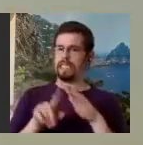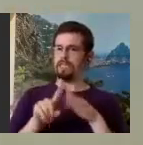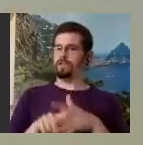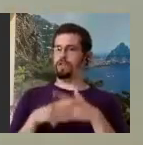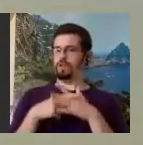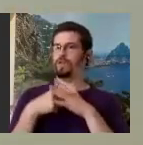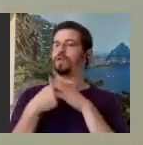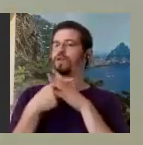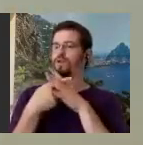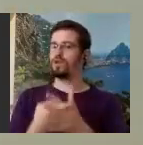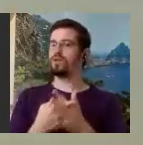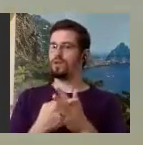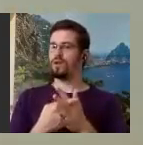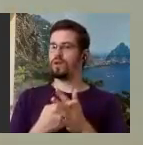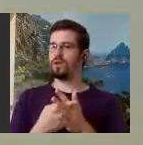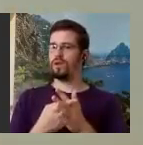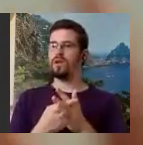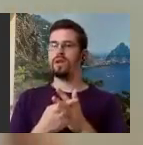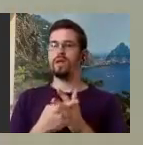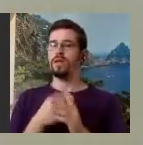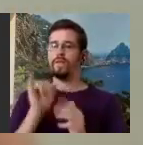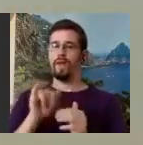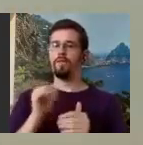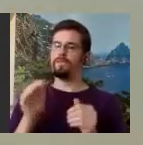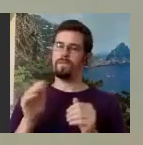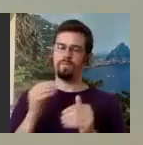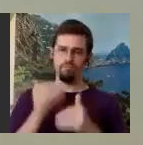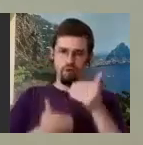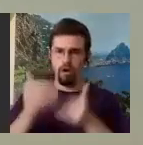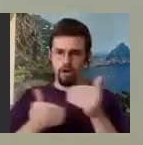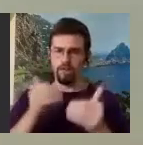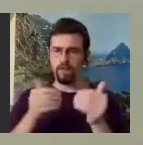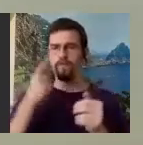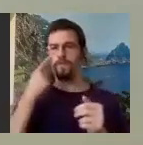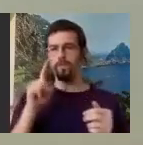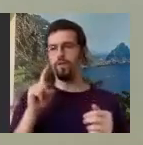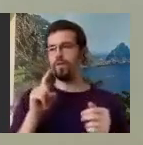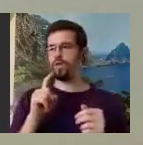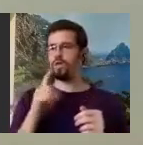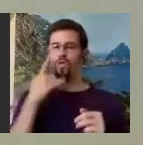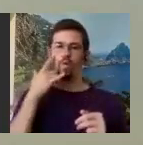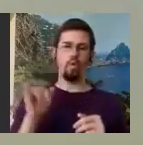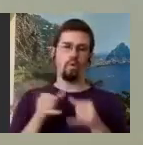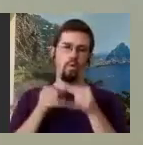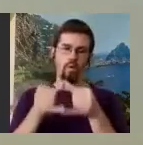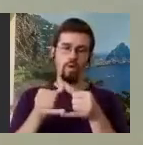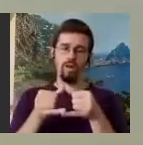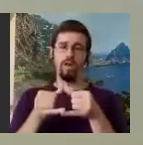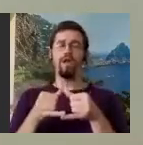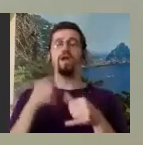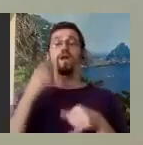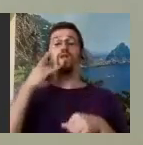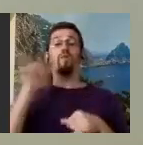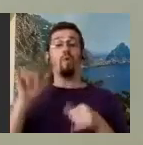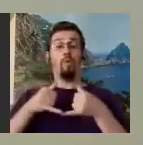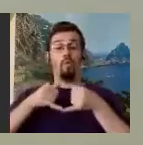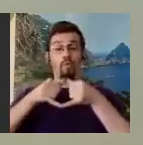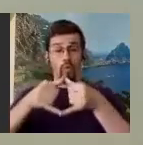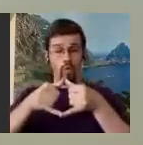writing app that Jake Chasan and I had further developed, and that